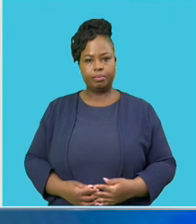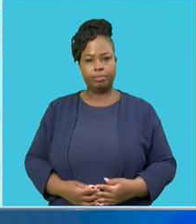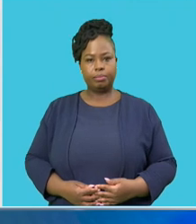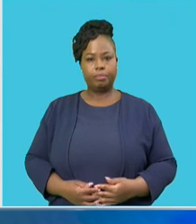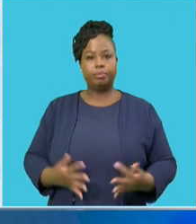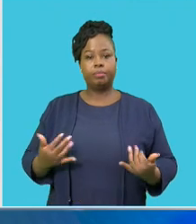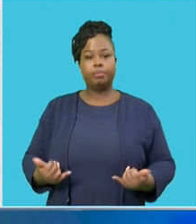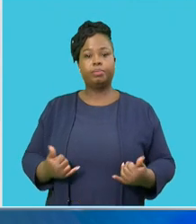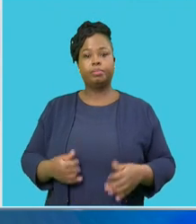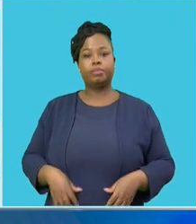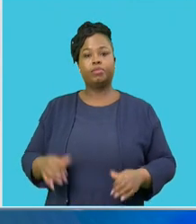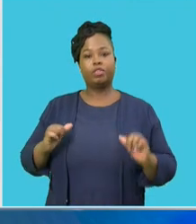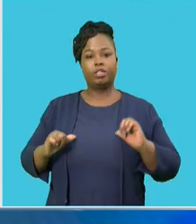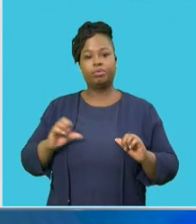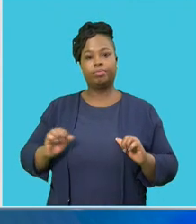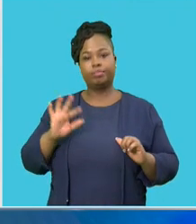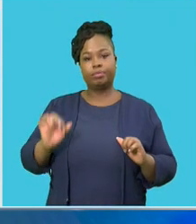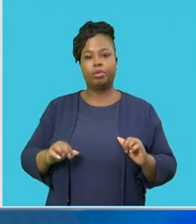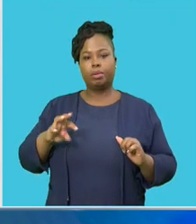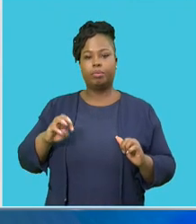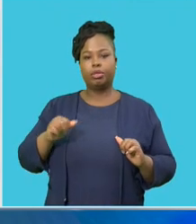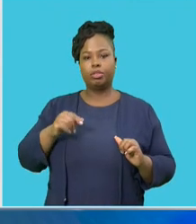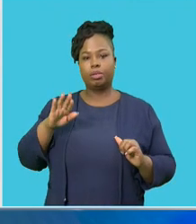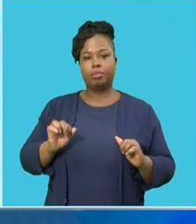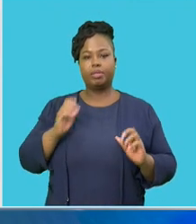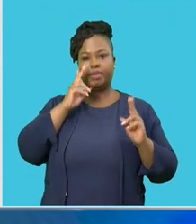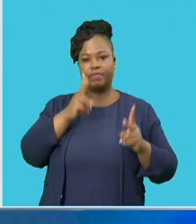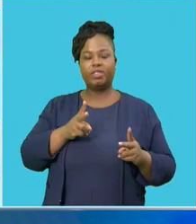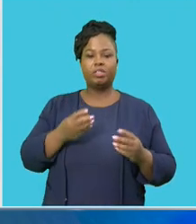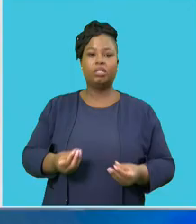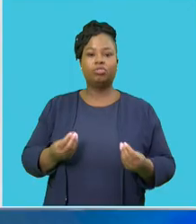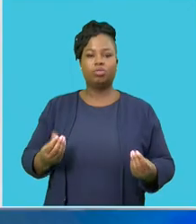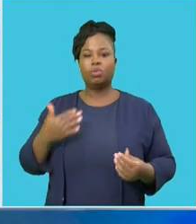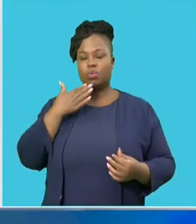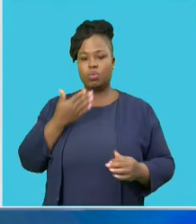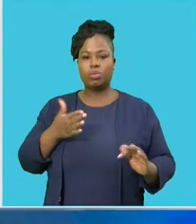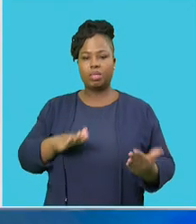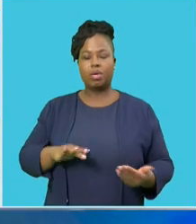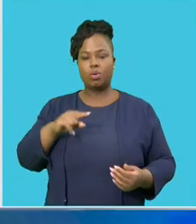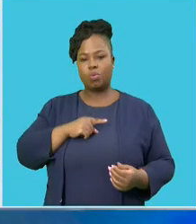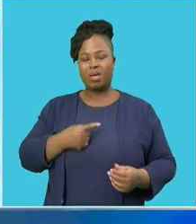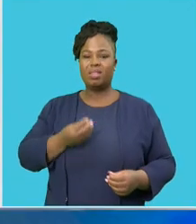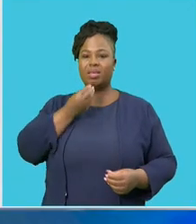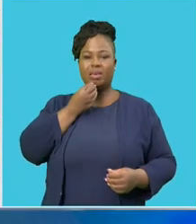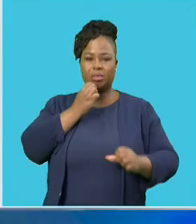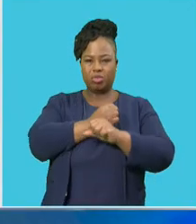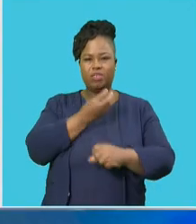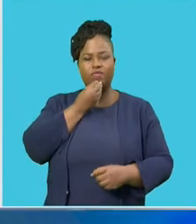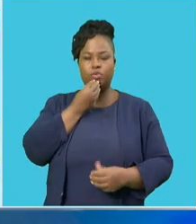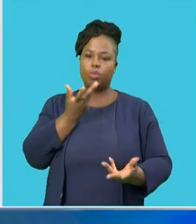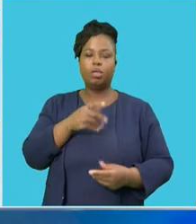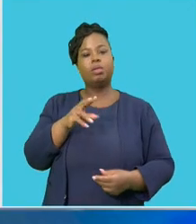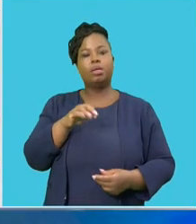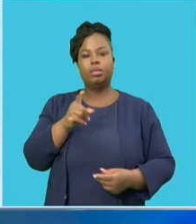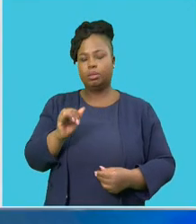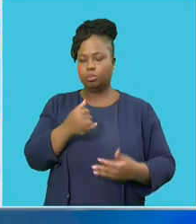Kona majalu mholwe ekshinesewe hemen mashaba uvaga shalim deniez nane ezbula uguja unoshewe na ledi ugiobesee angale siskates